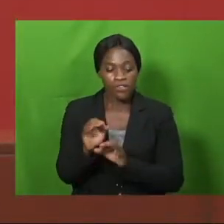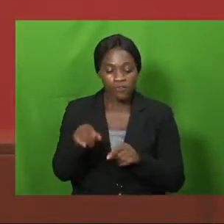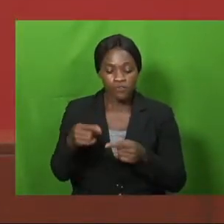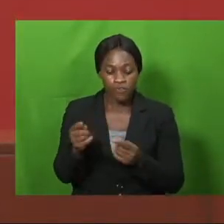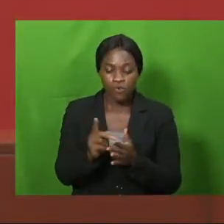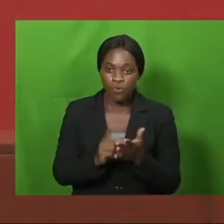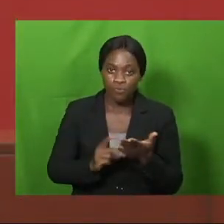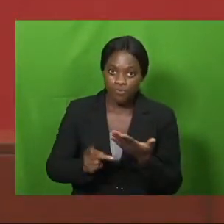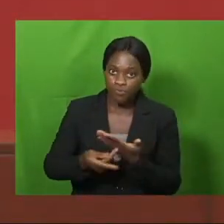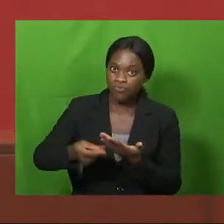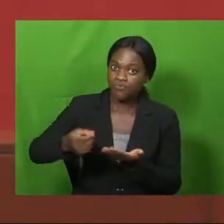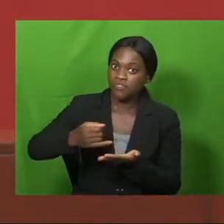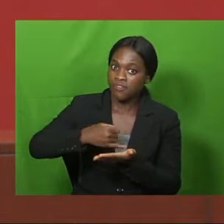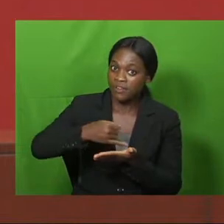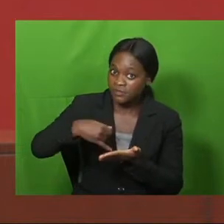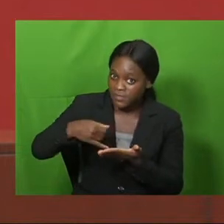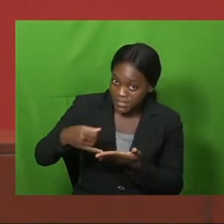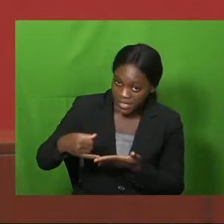And signed.